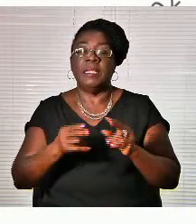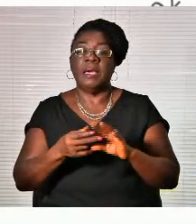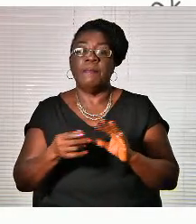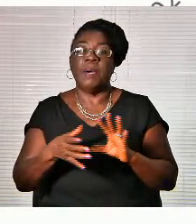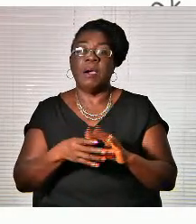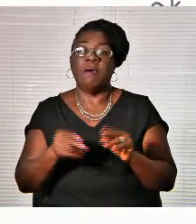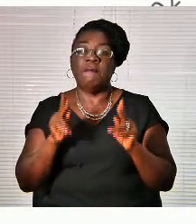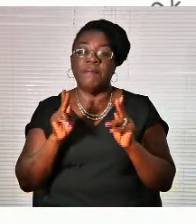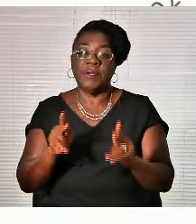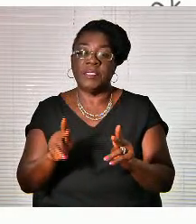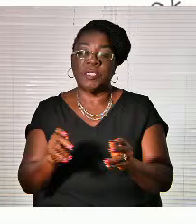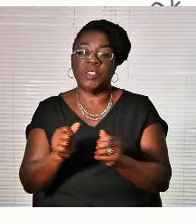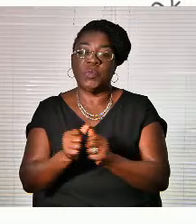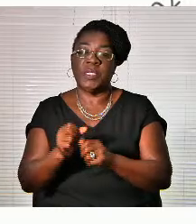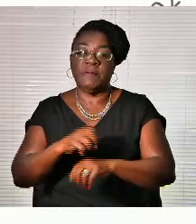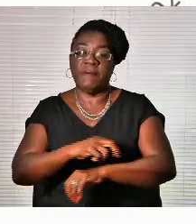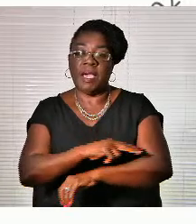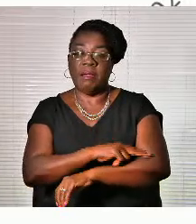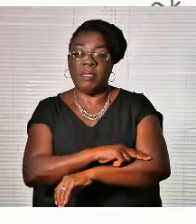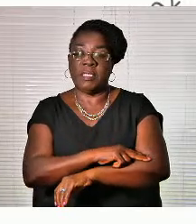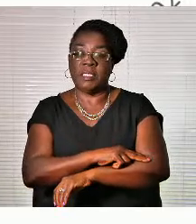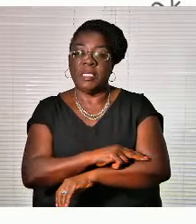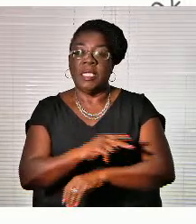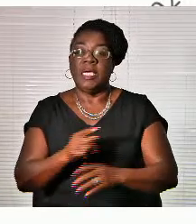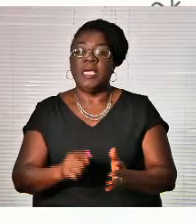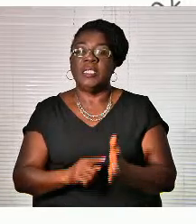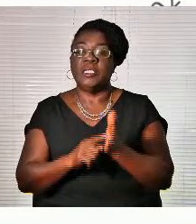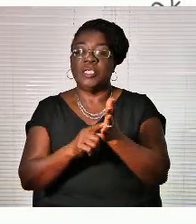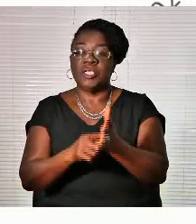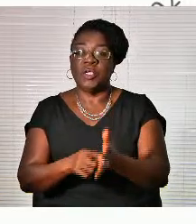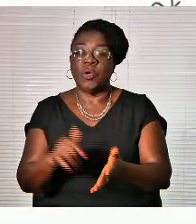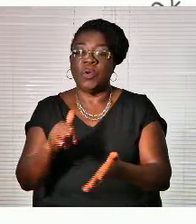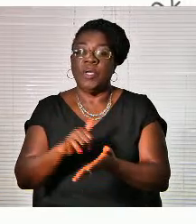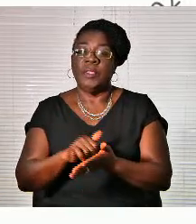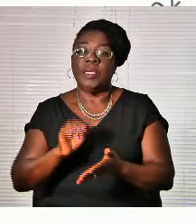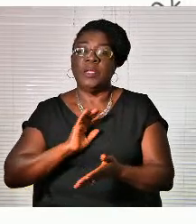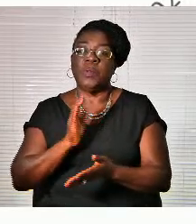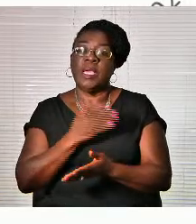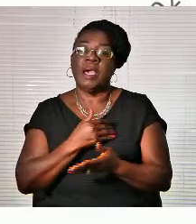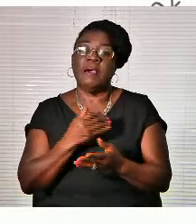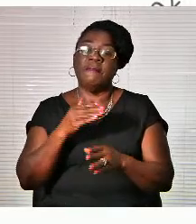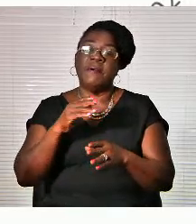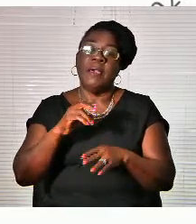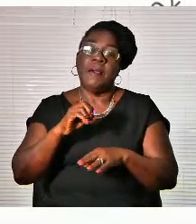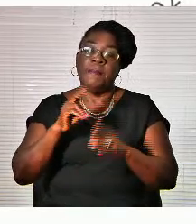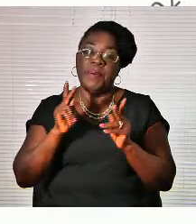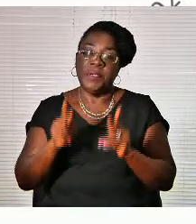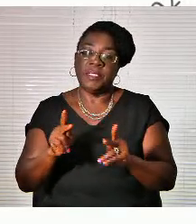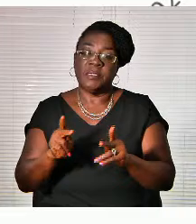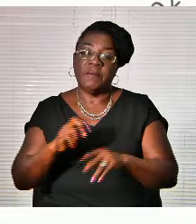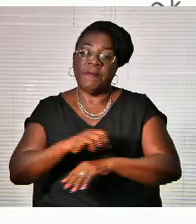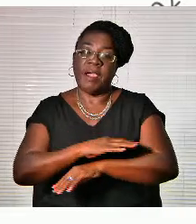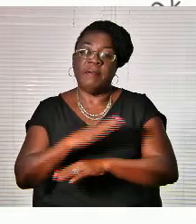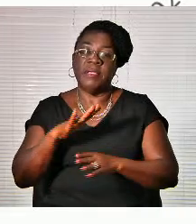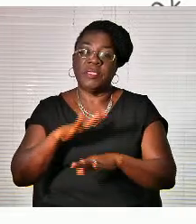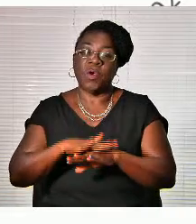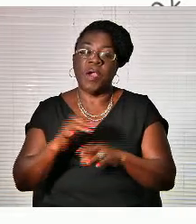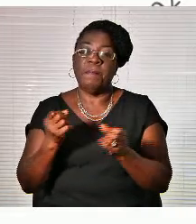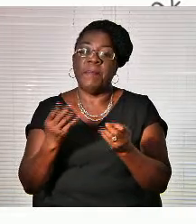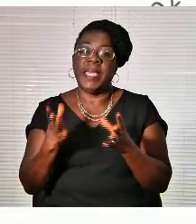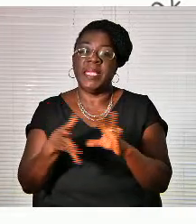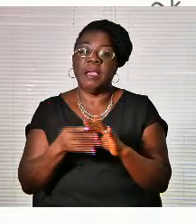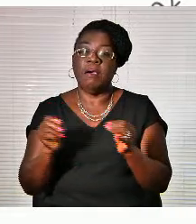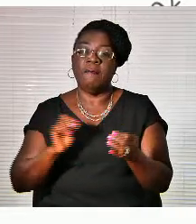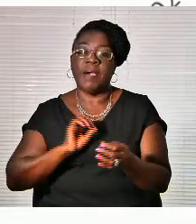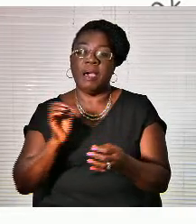here is just to show that we have cases across many of our other islands. We did